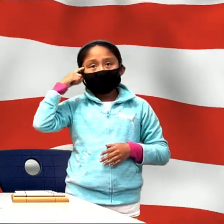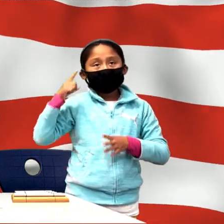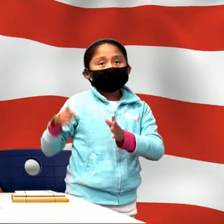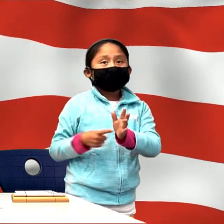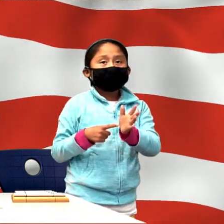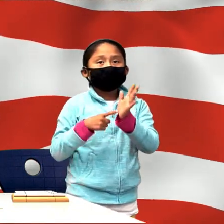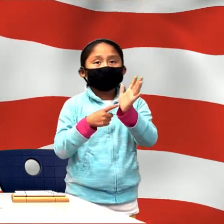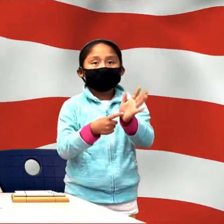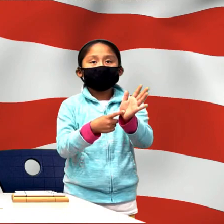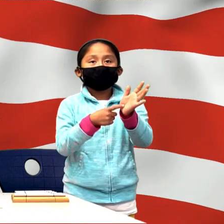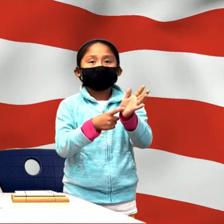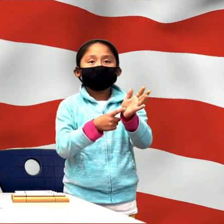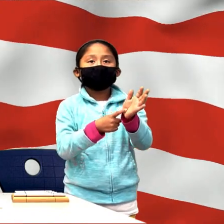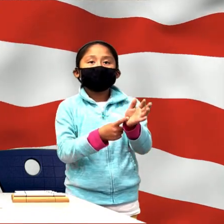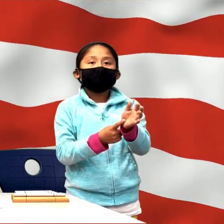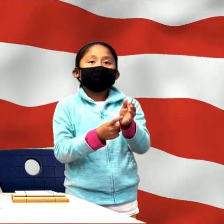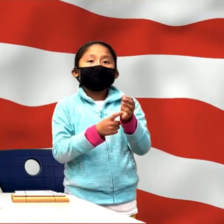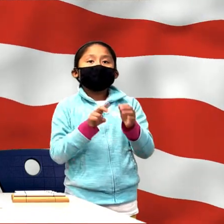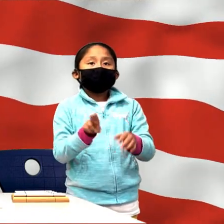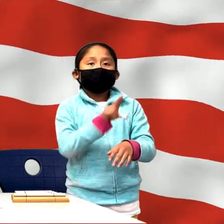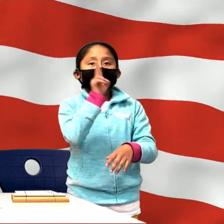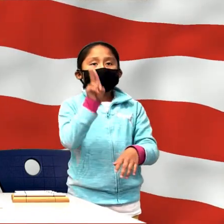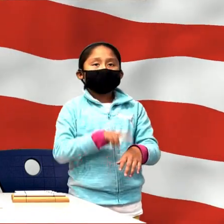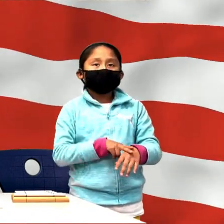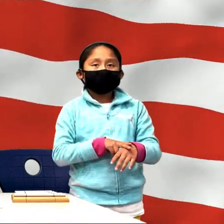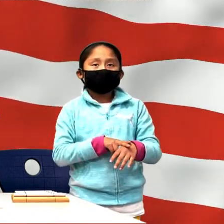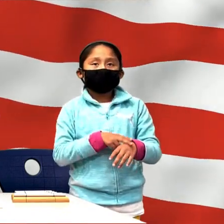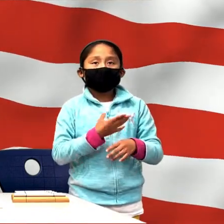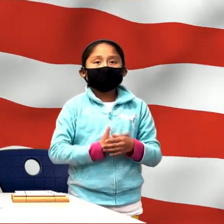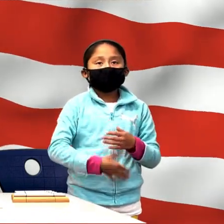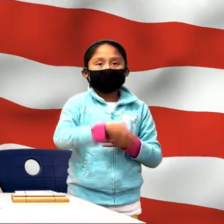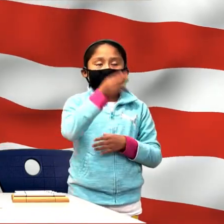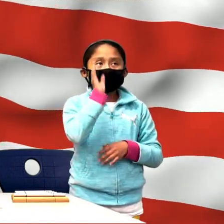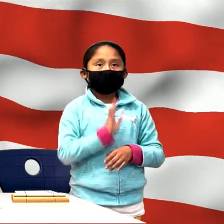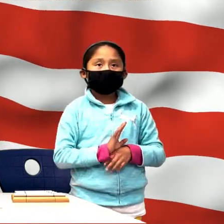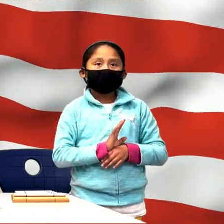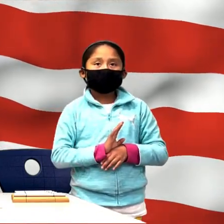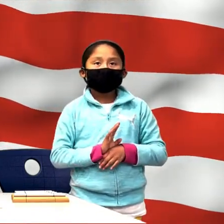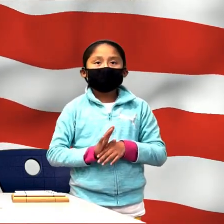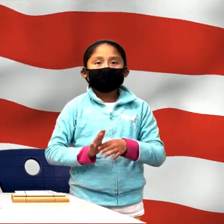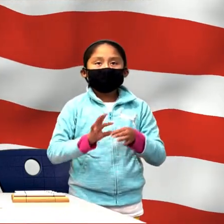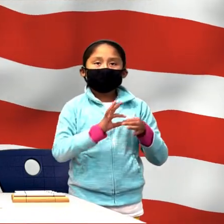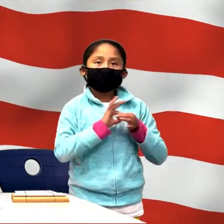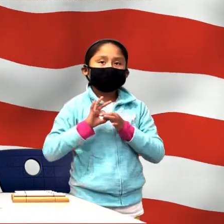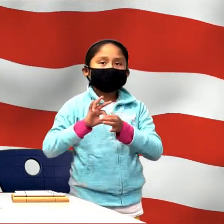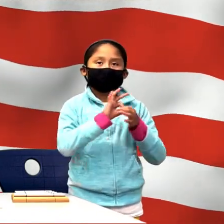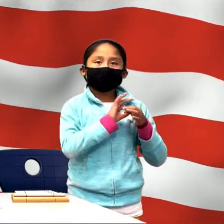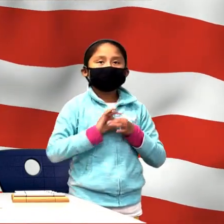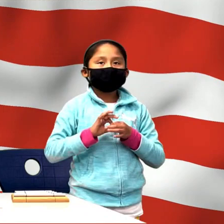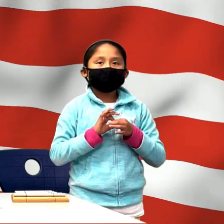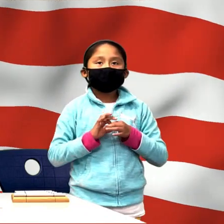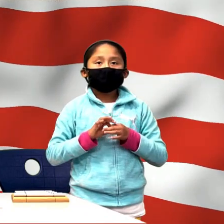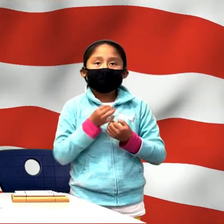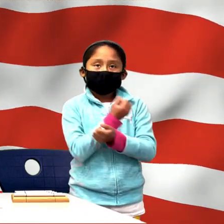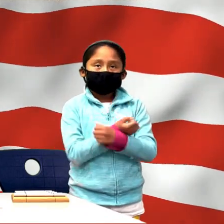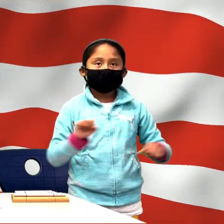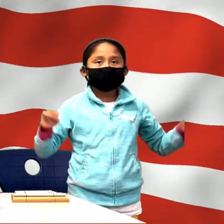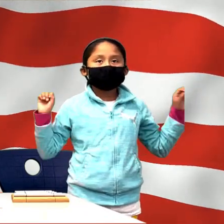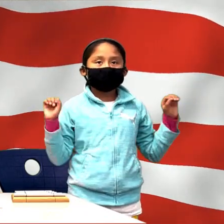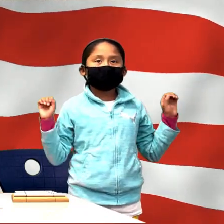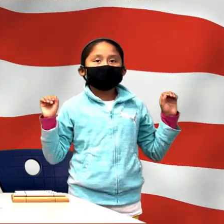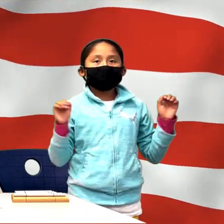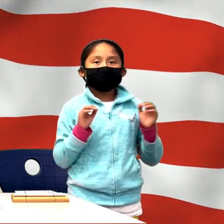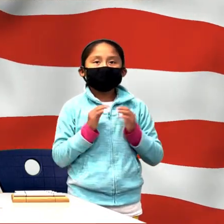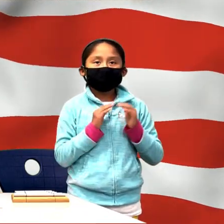republic for which it stands, one nation, under God, indivisible, with